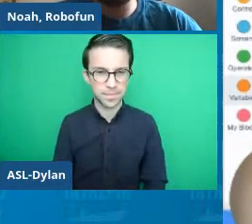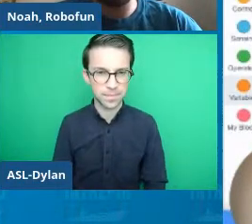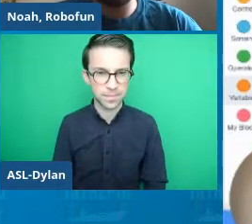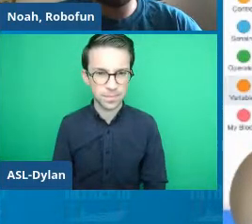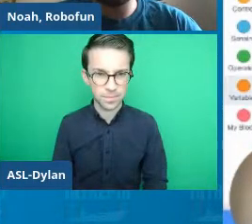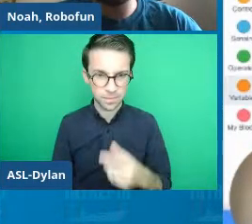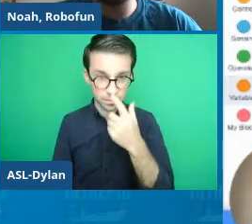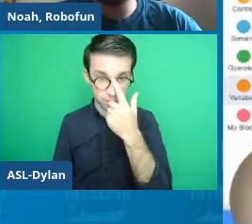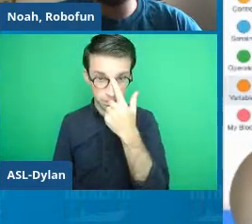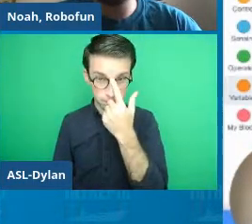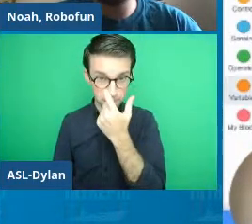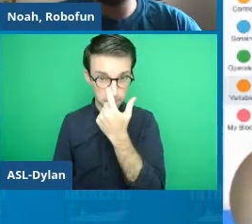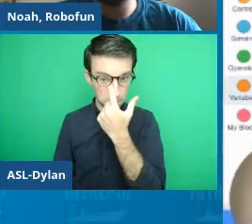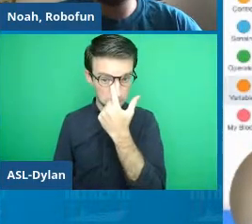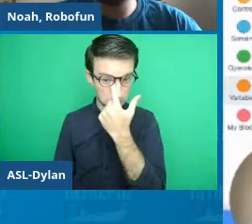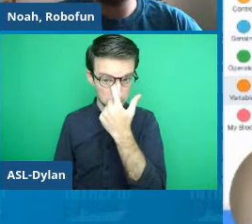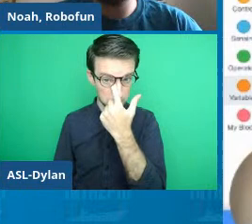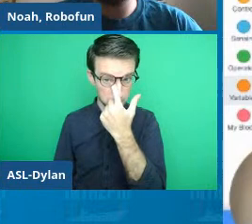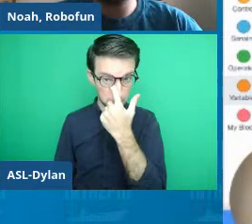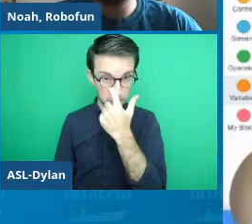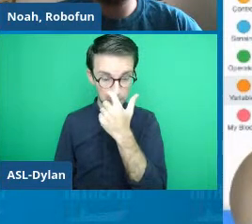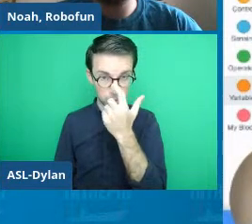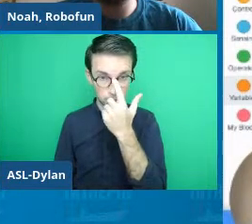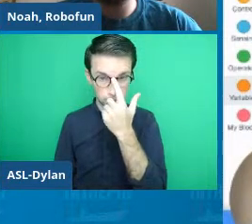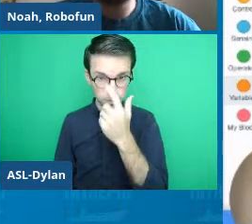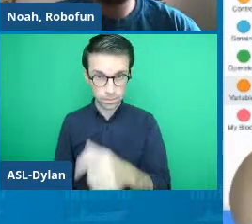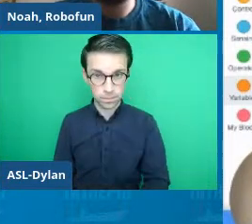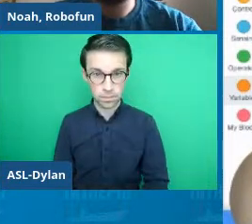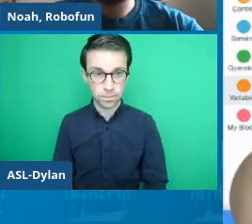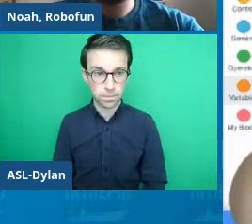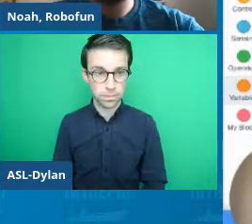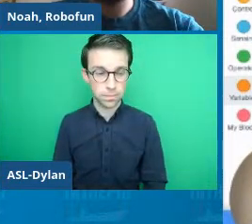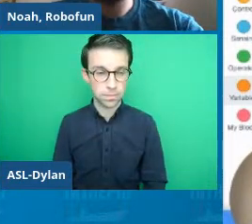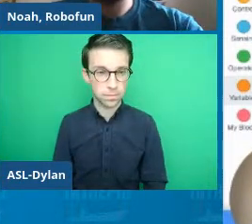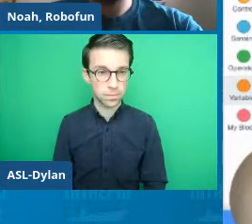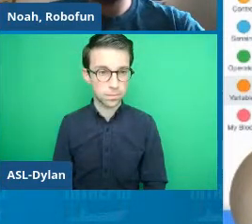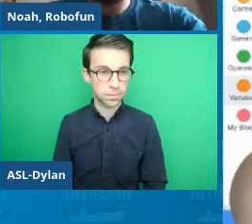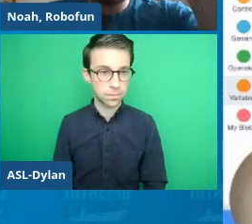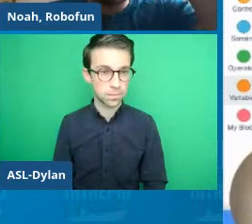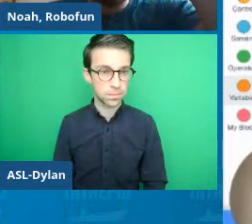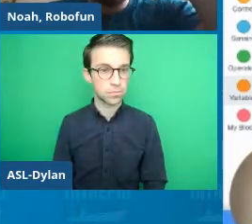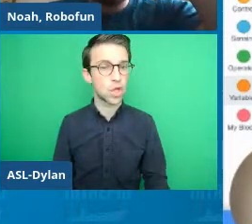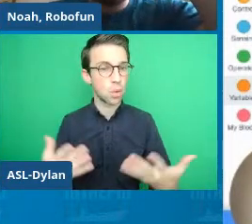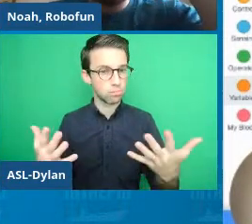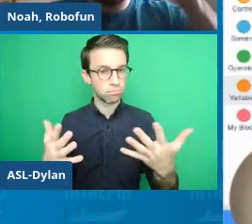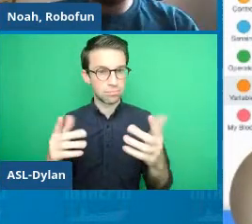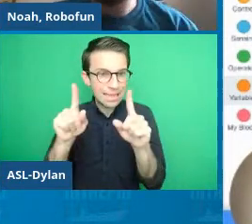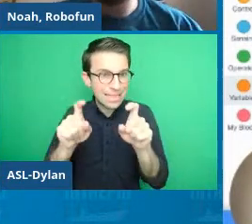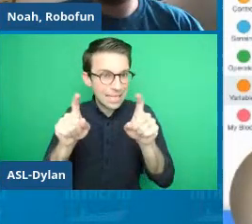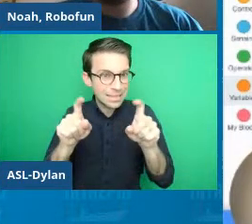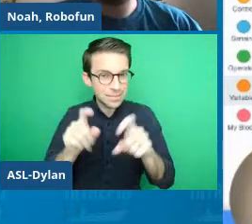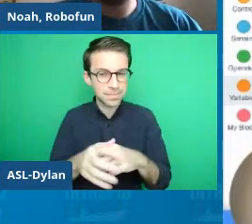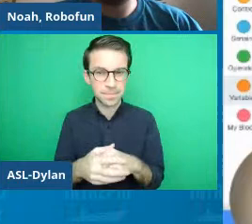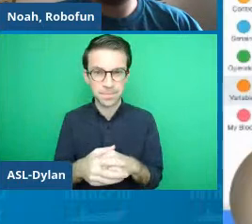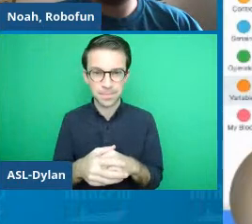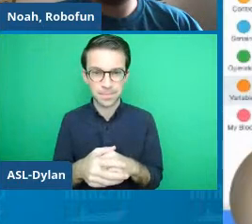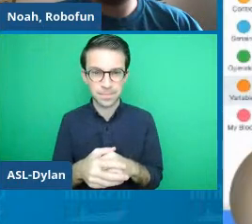This is backdrop 3. All right. So let's test it out. So